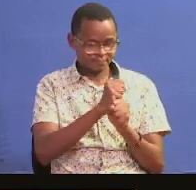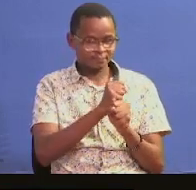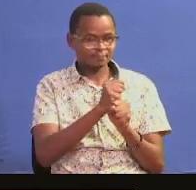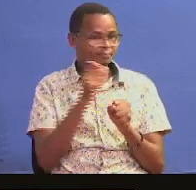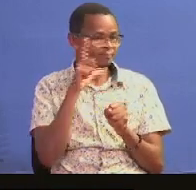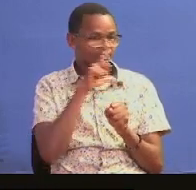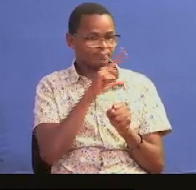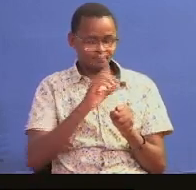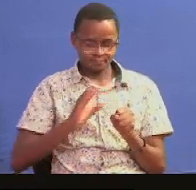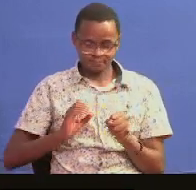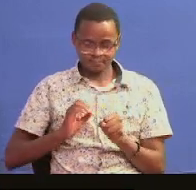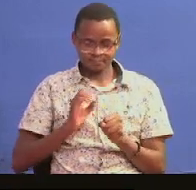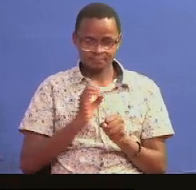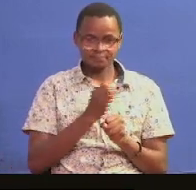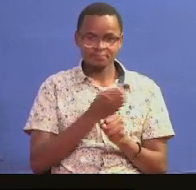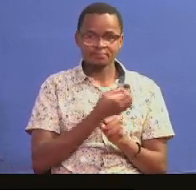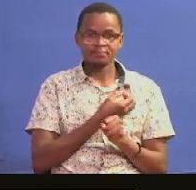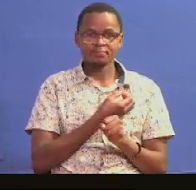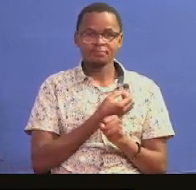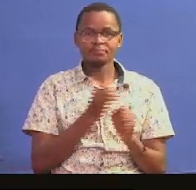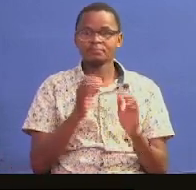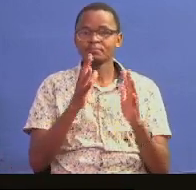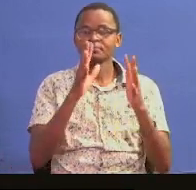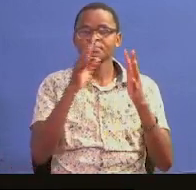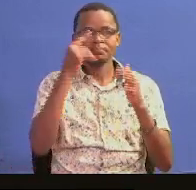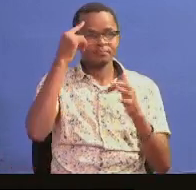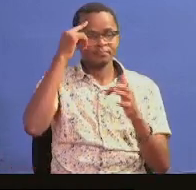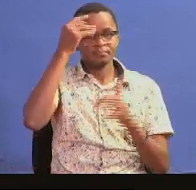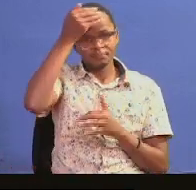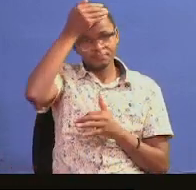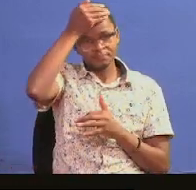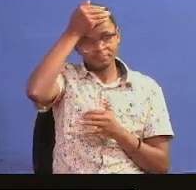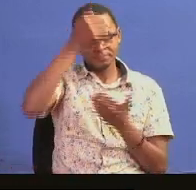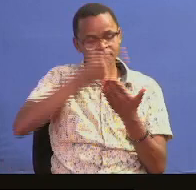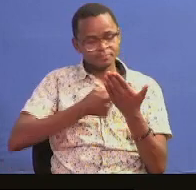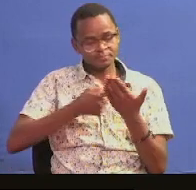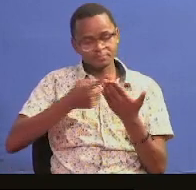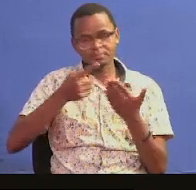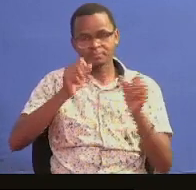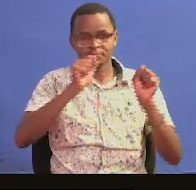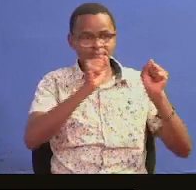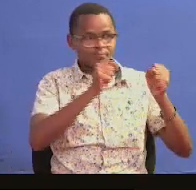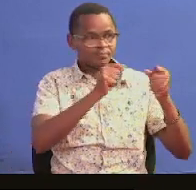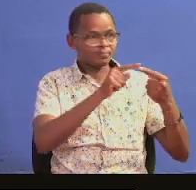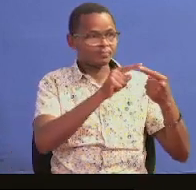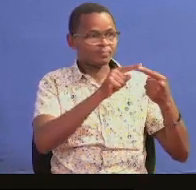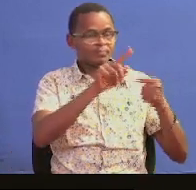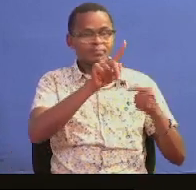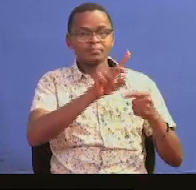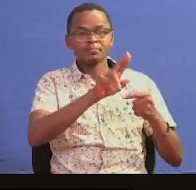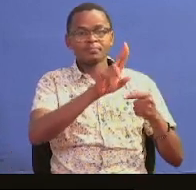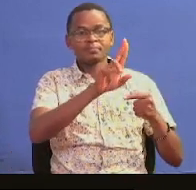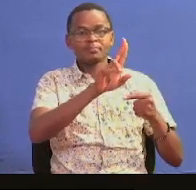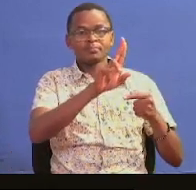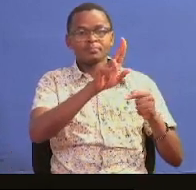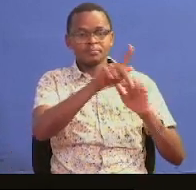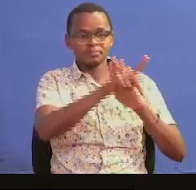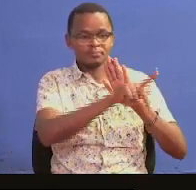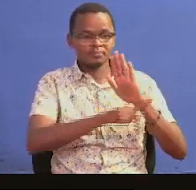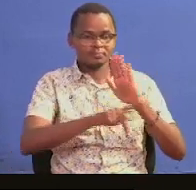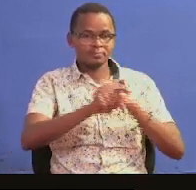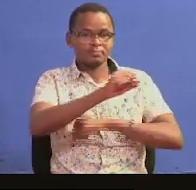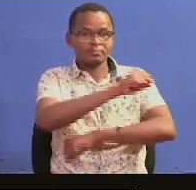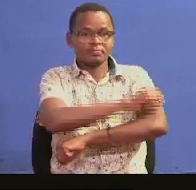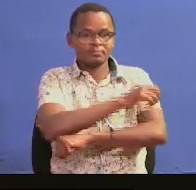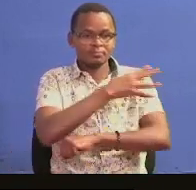have done for our celebrations for the Nurses Week. We were able to go to Kenyatta University Primary